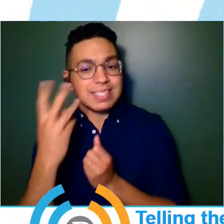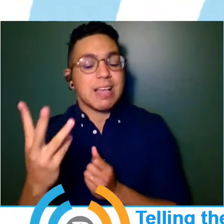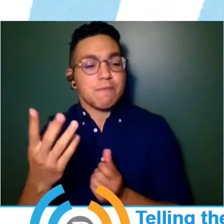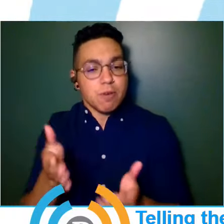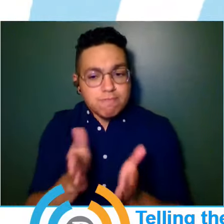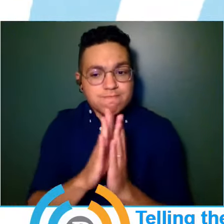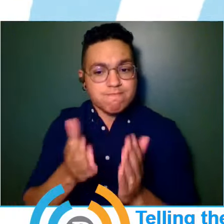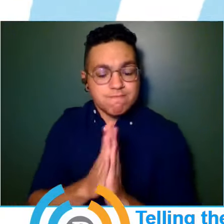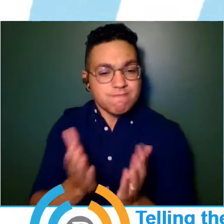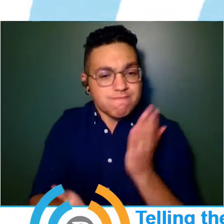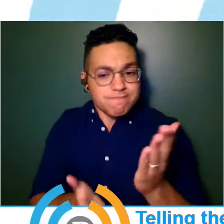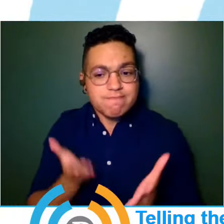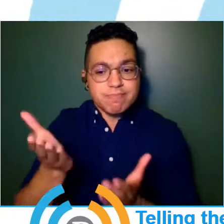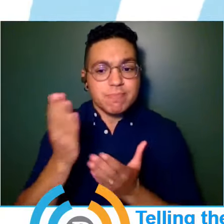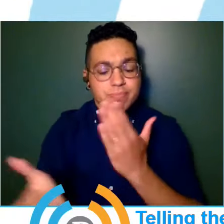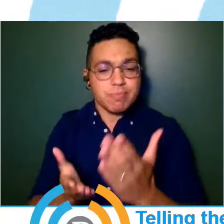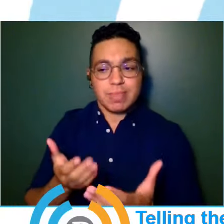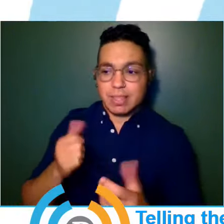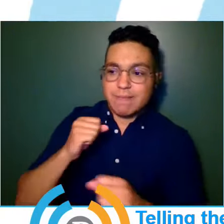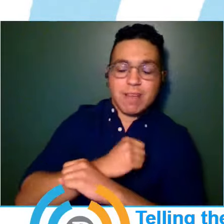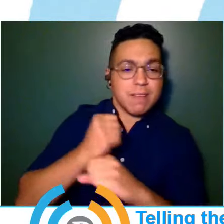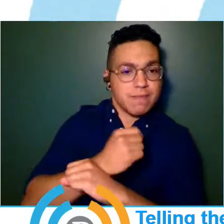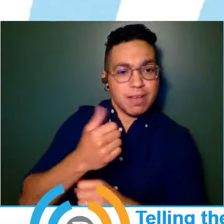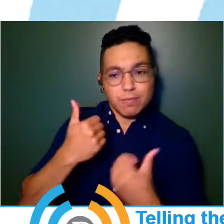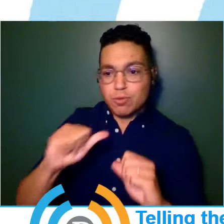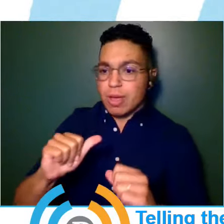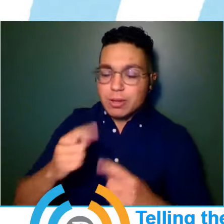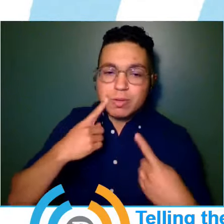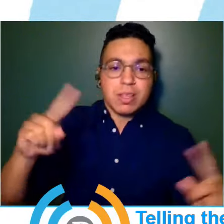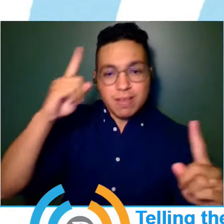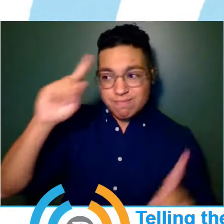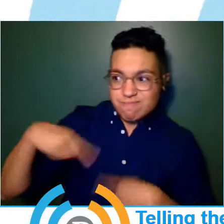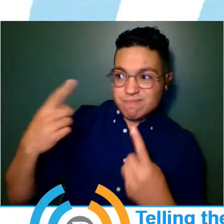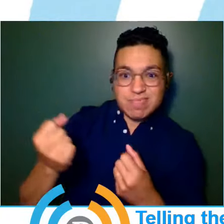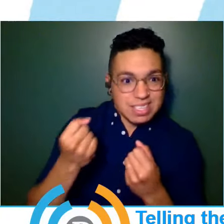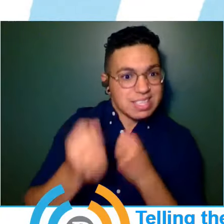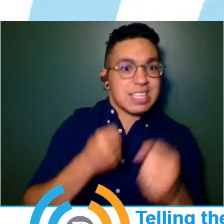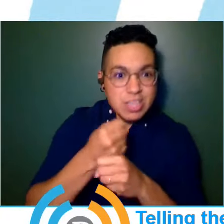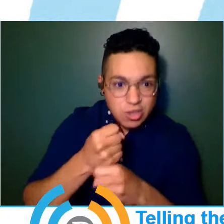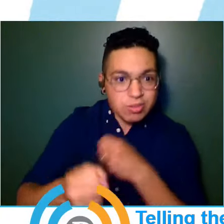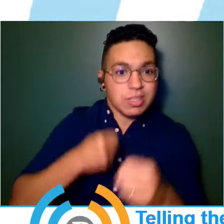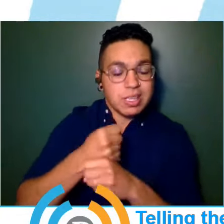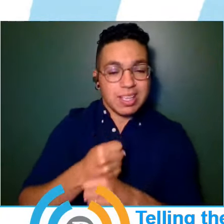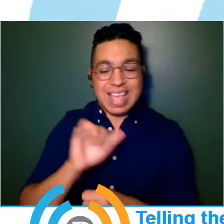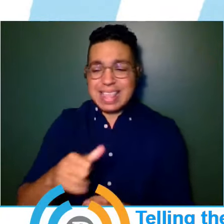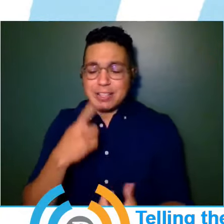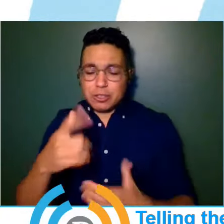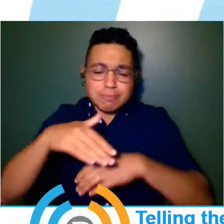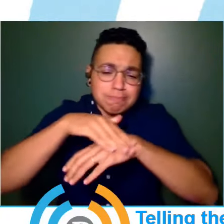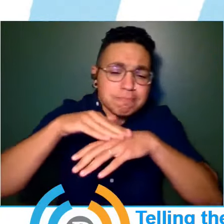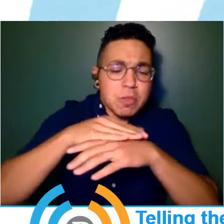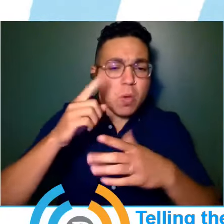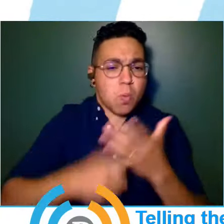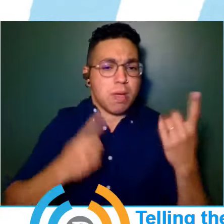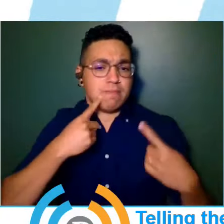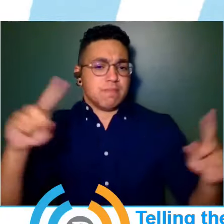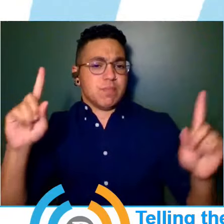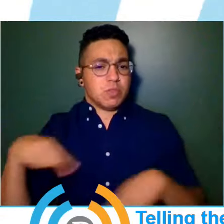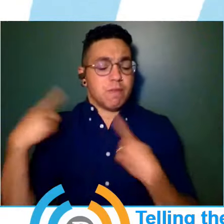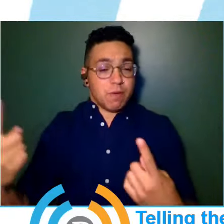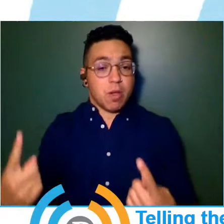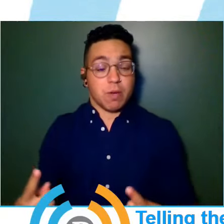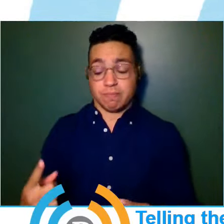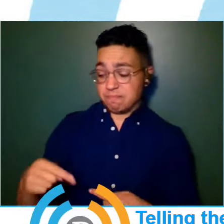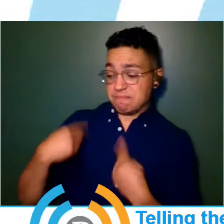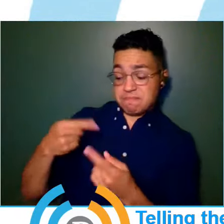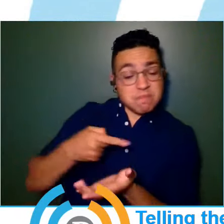This is just a tip of the iceberg of what has been accomplished so far. In the past week, Black-led organizations